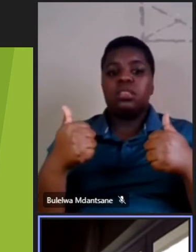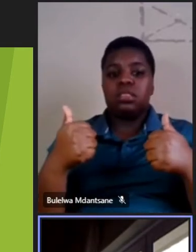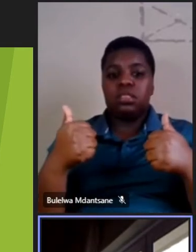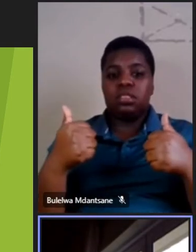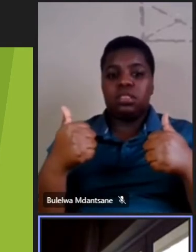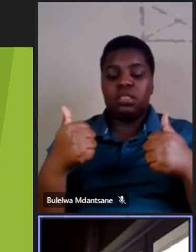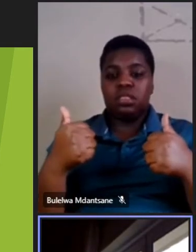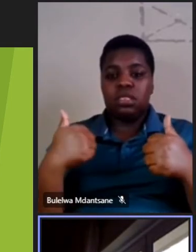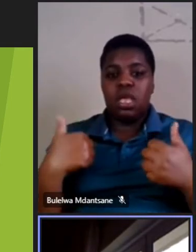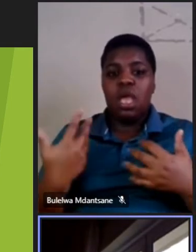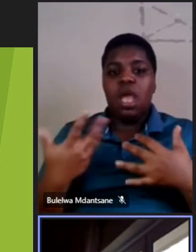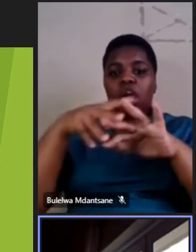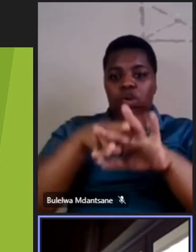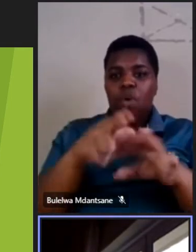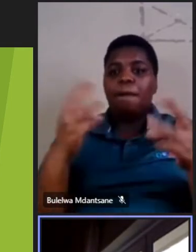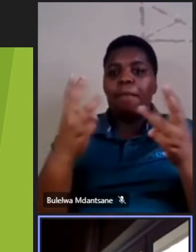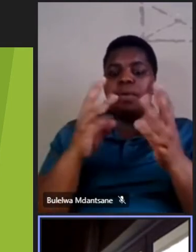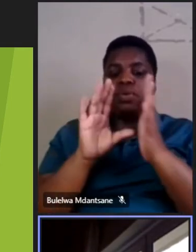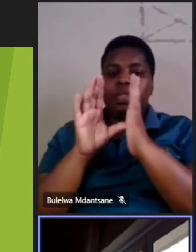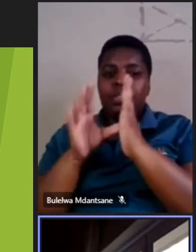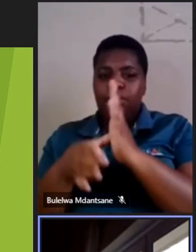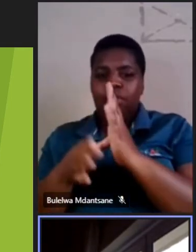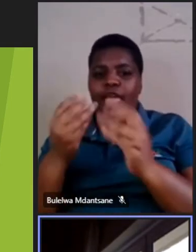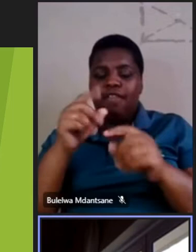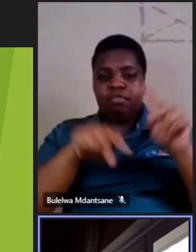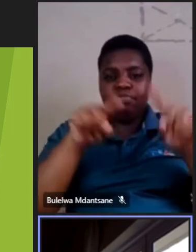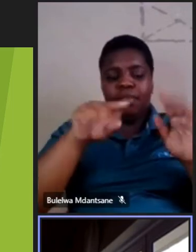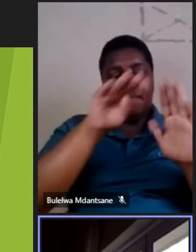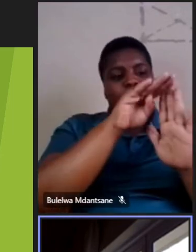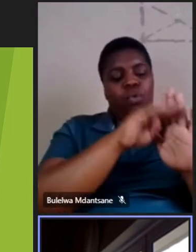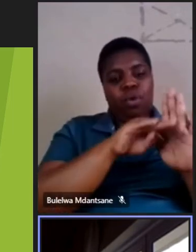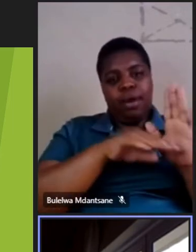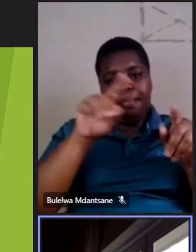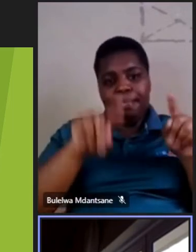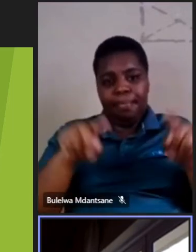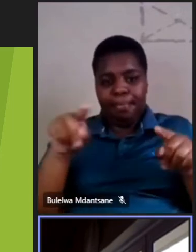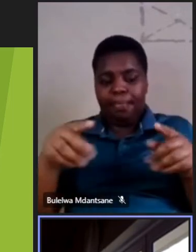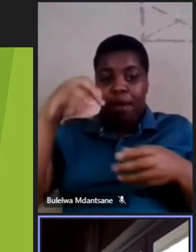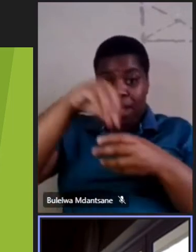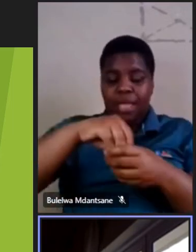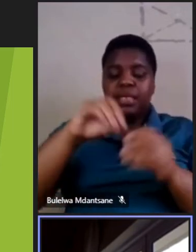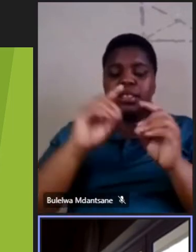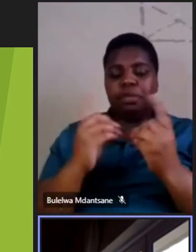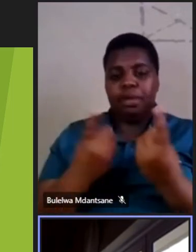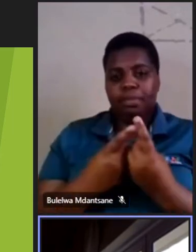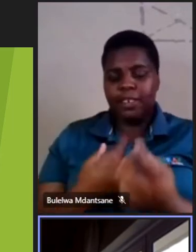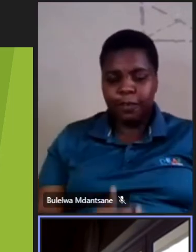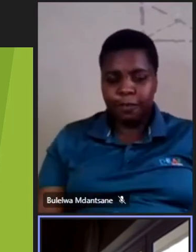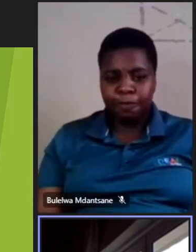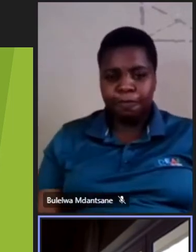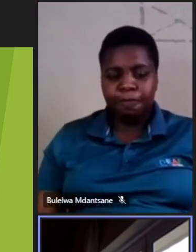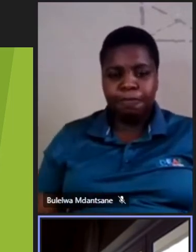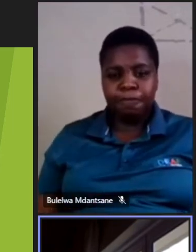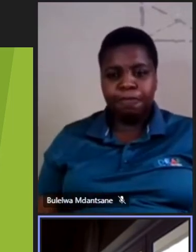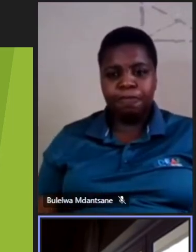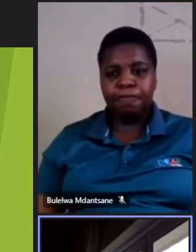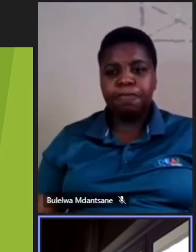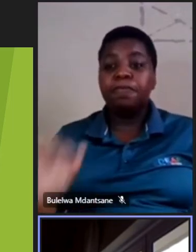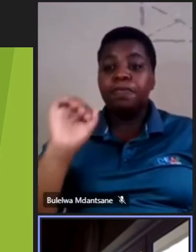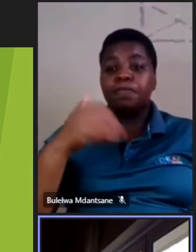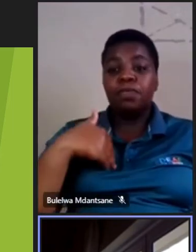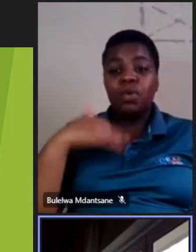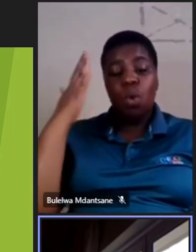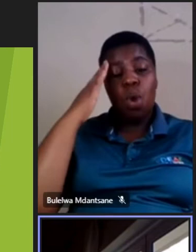inclusion of people with disabilities within various programs within the department. We know that the